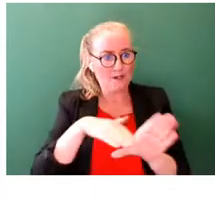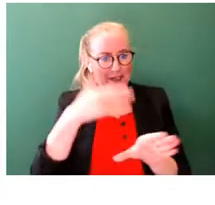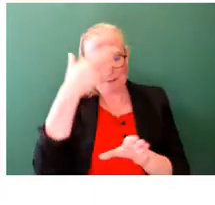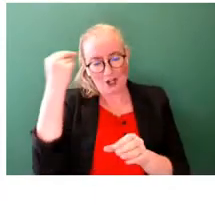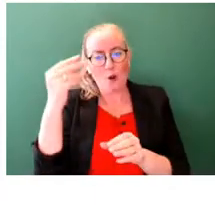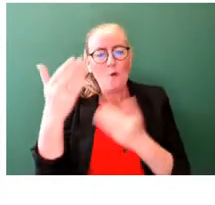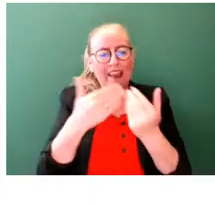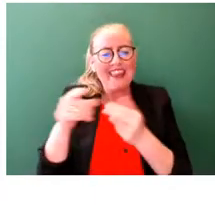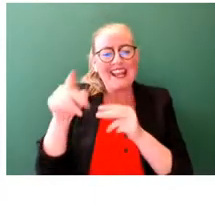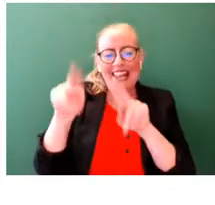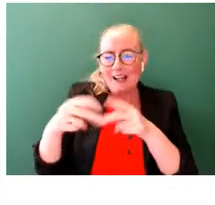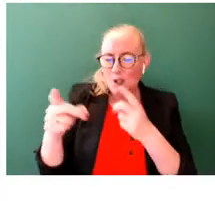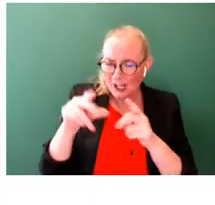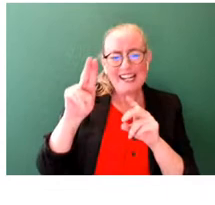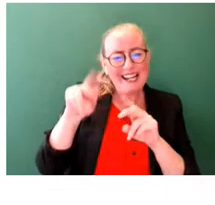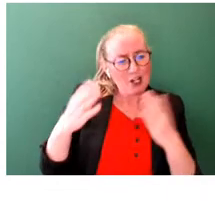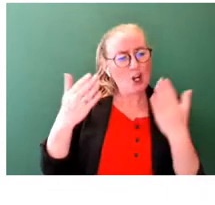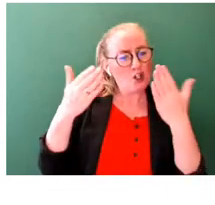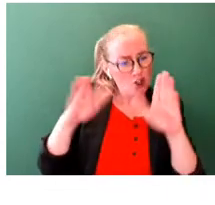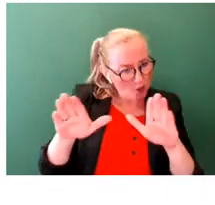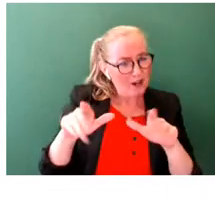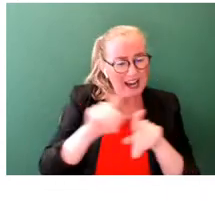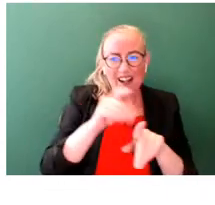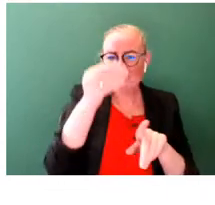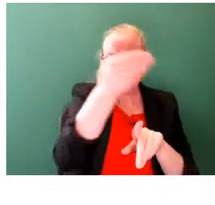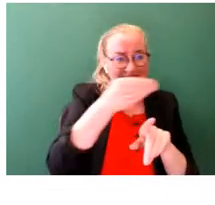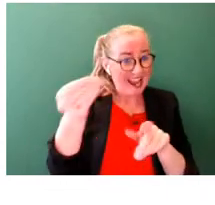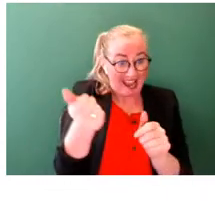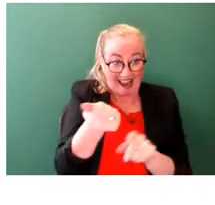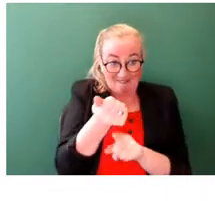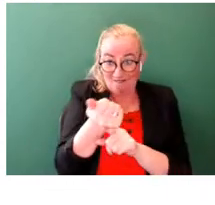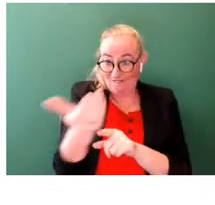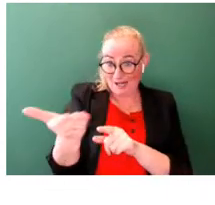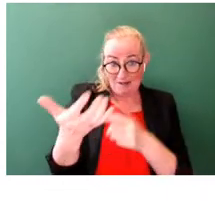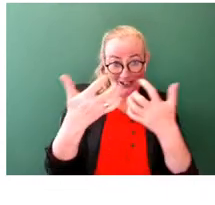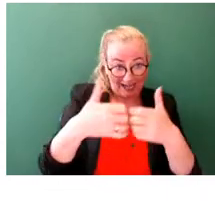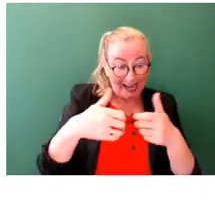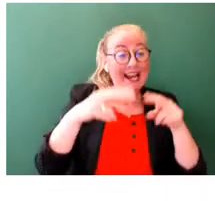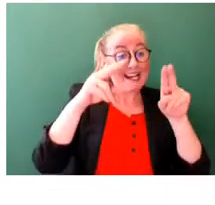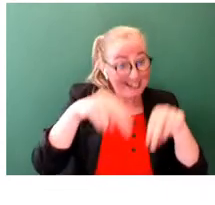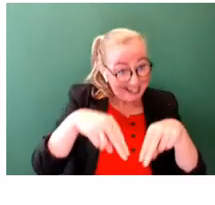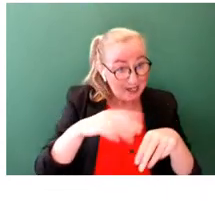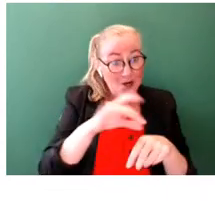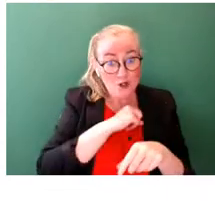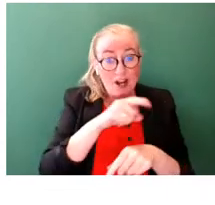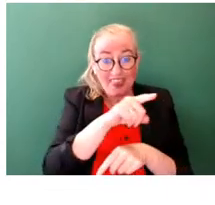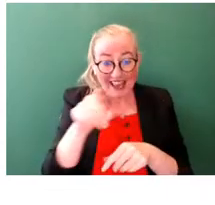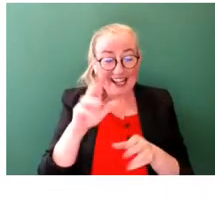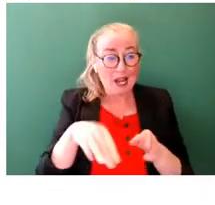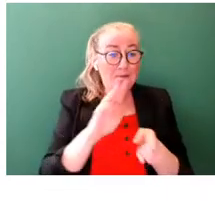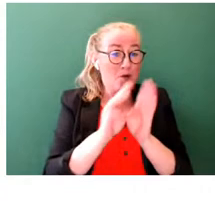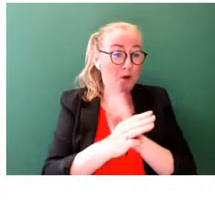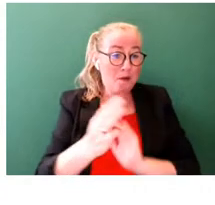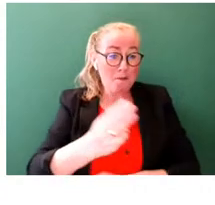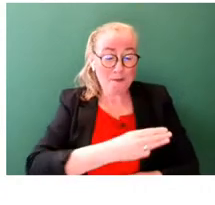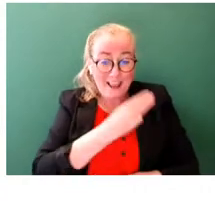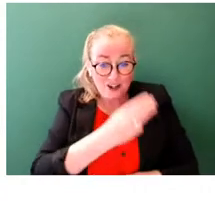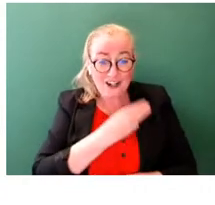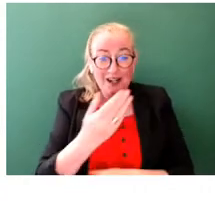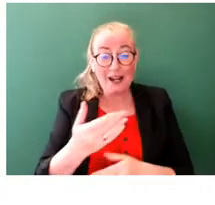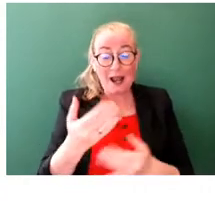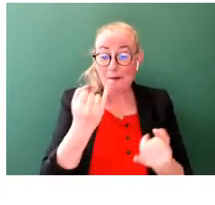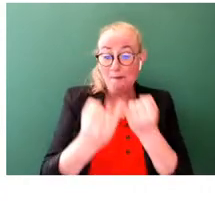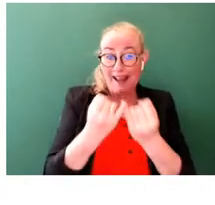and showing how off-the-shelf available technology can bring them pleasure, enjoyment, either playing a game on their